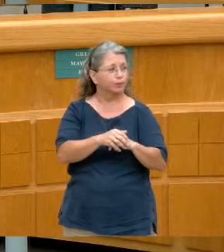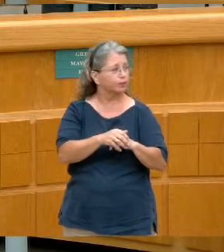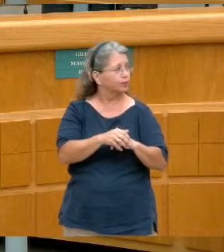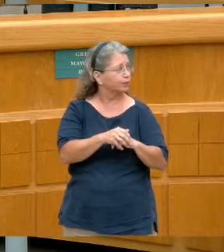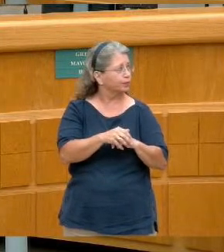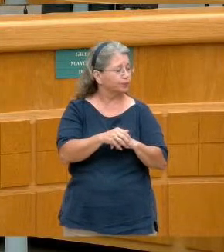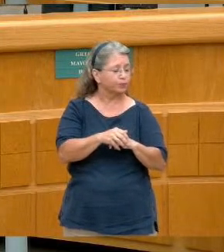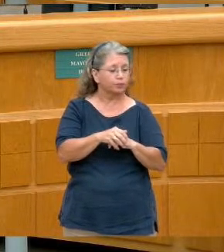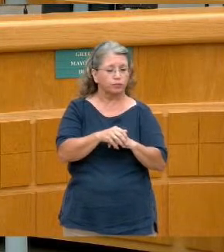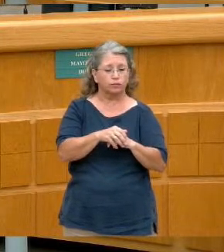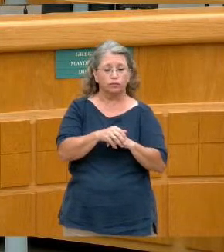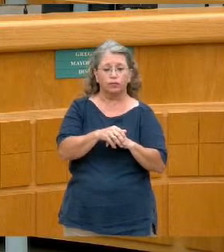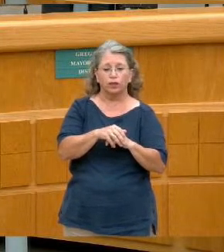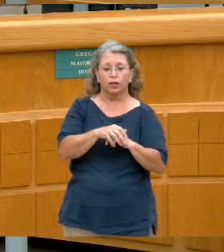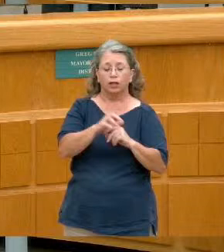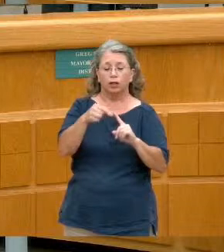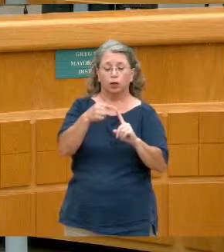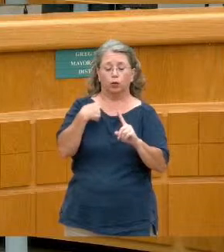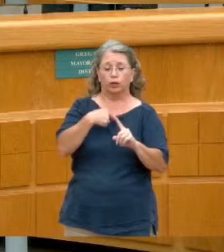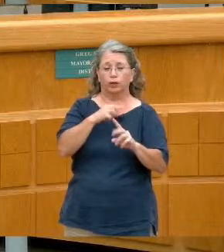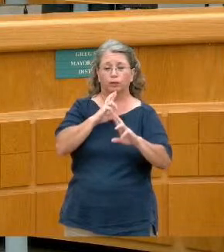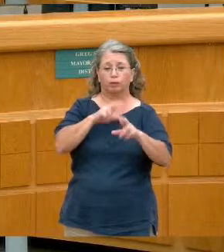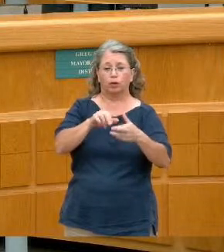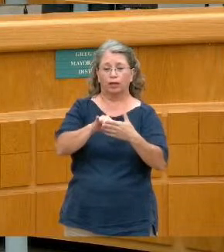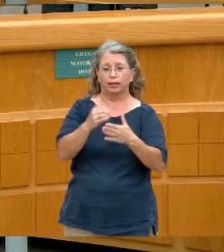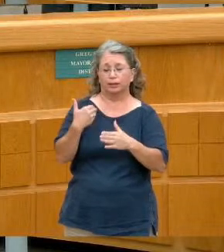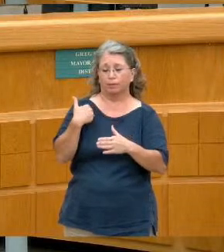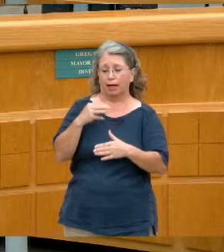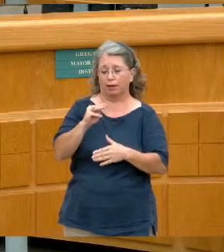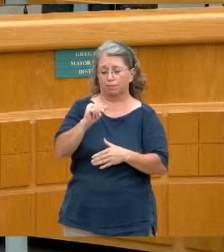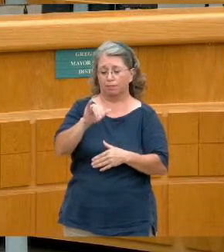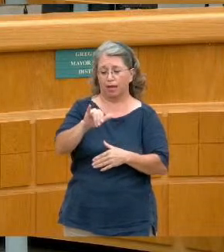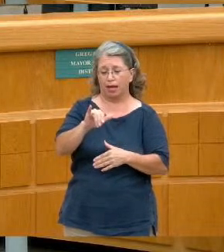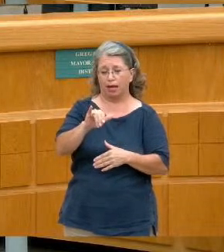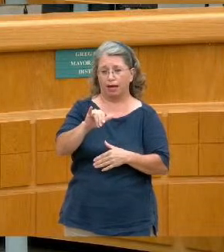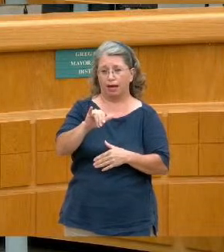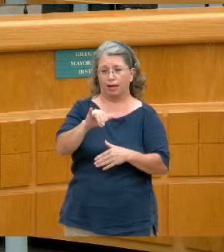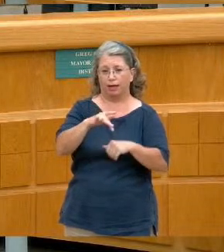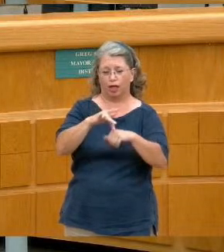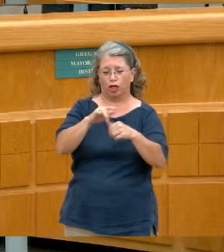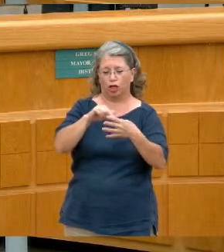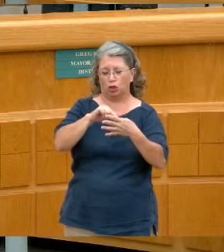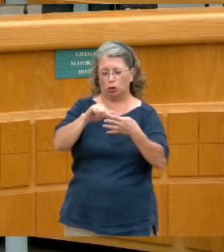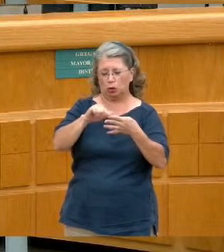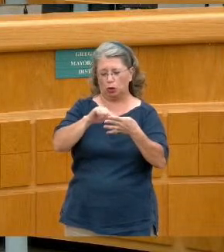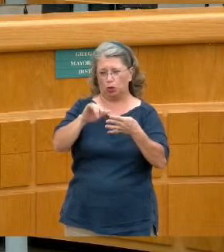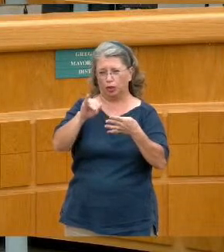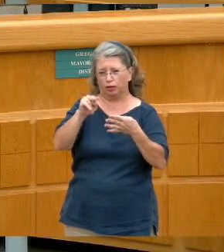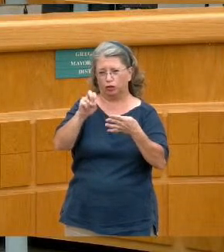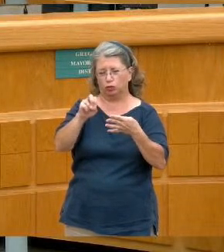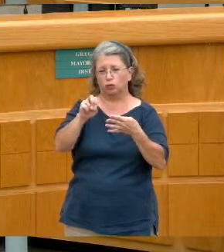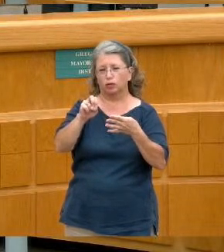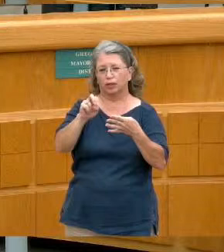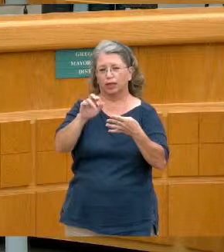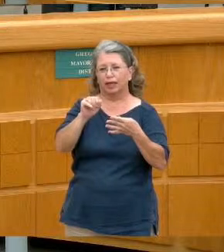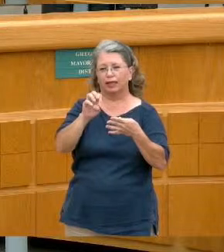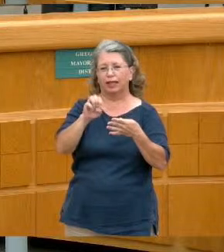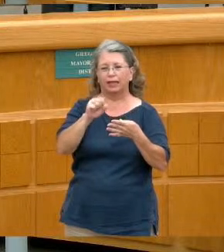in May and April and prior and even early June, the cases would always kind of be in